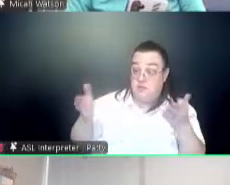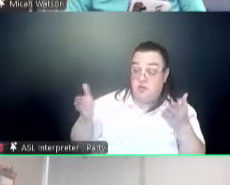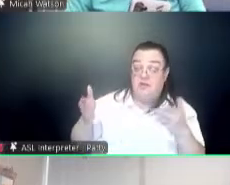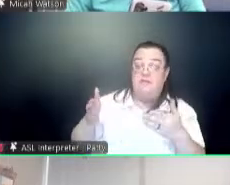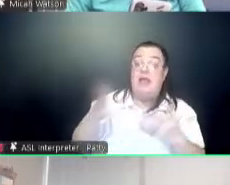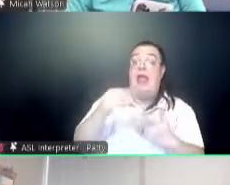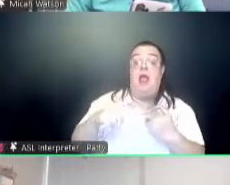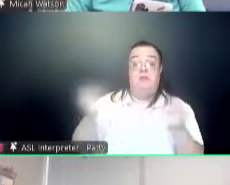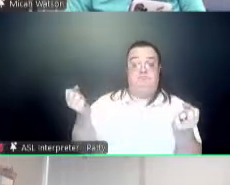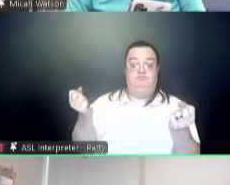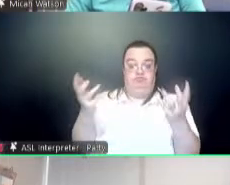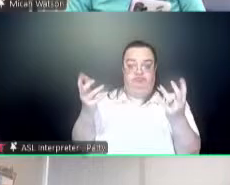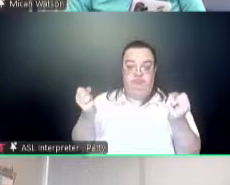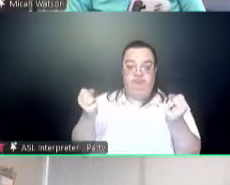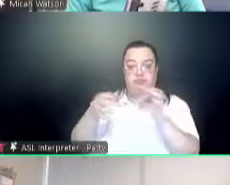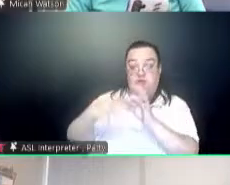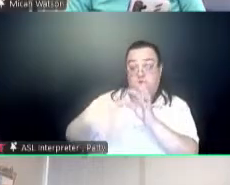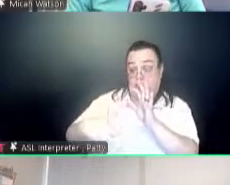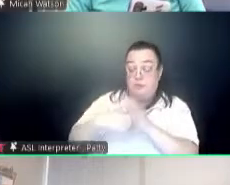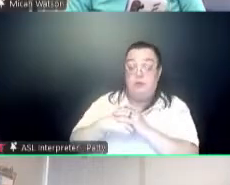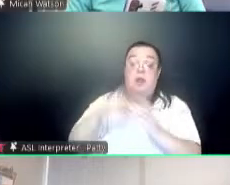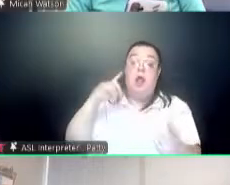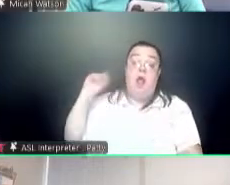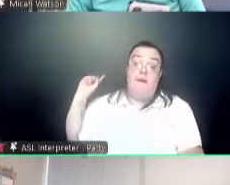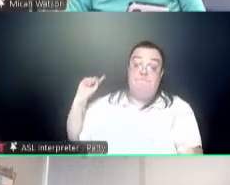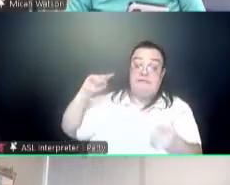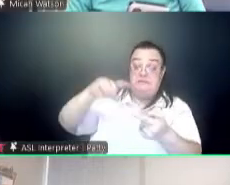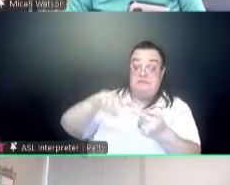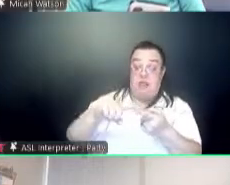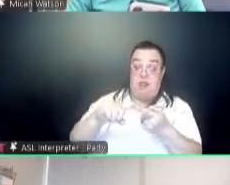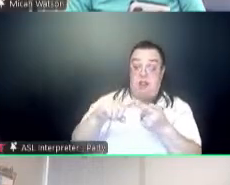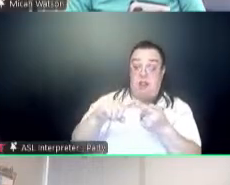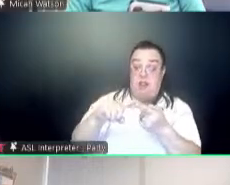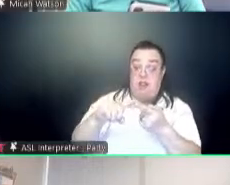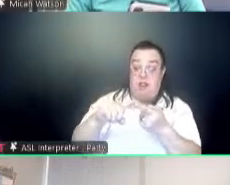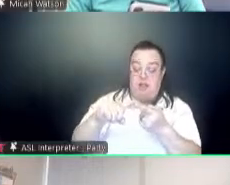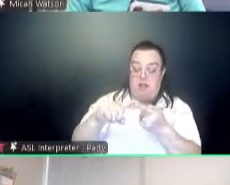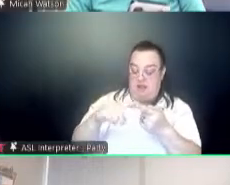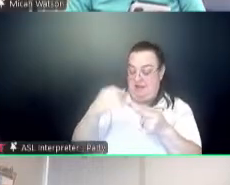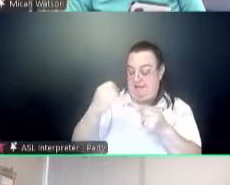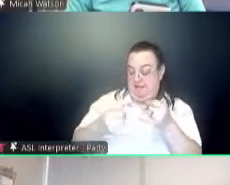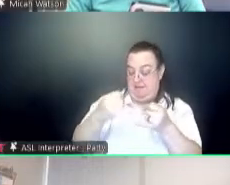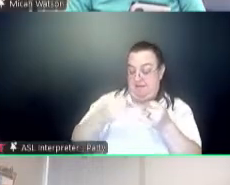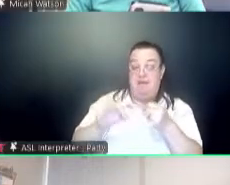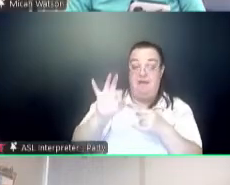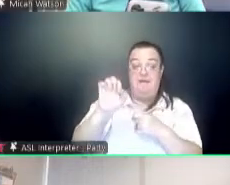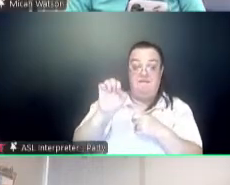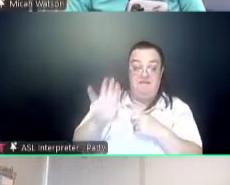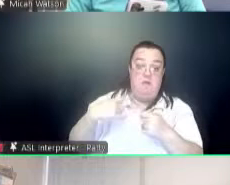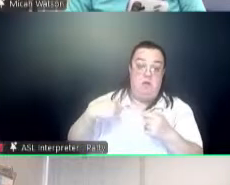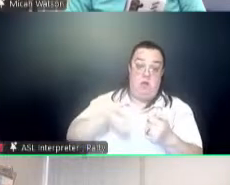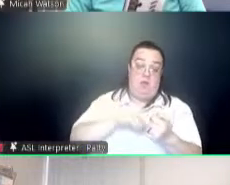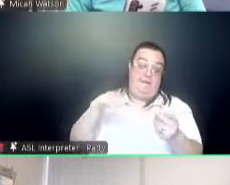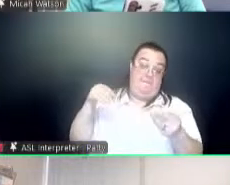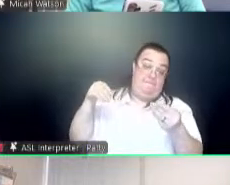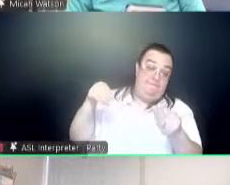ASL. And up until the end of February, we've spent